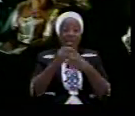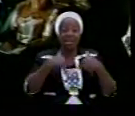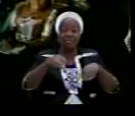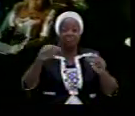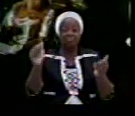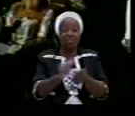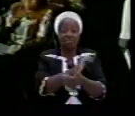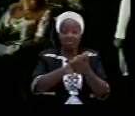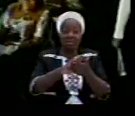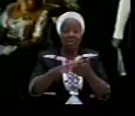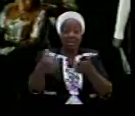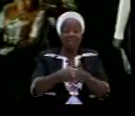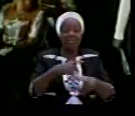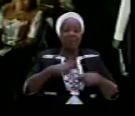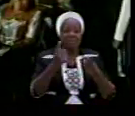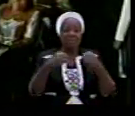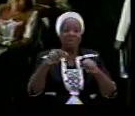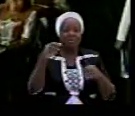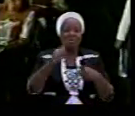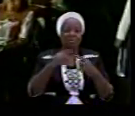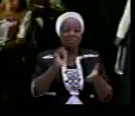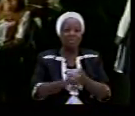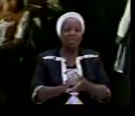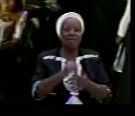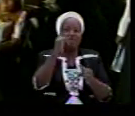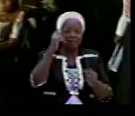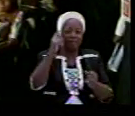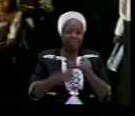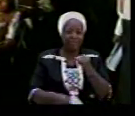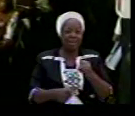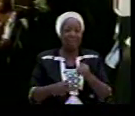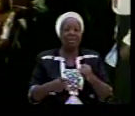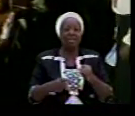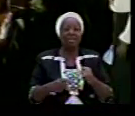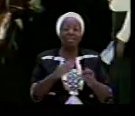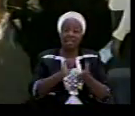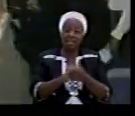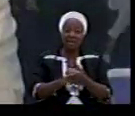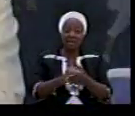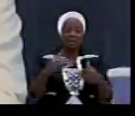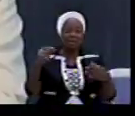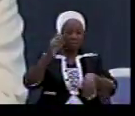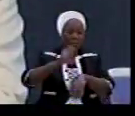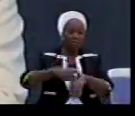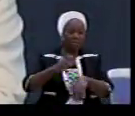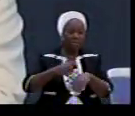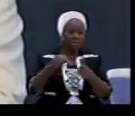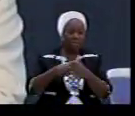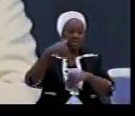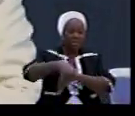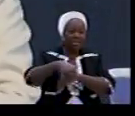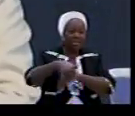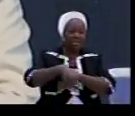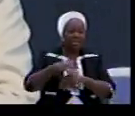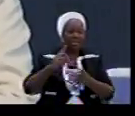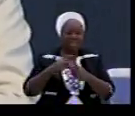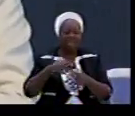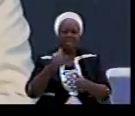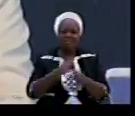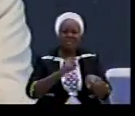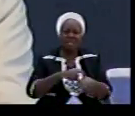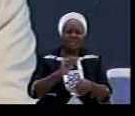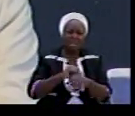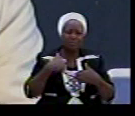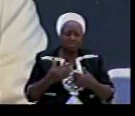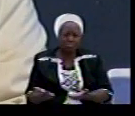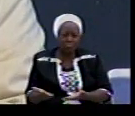that spinal cord. And everything you've been carrying about, or they have to carry you like a baby and